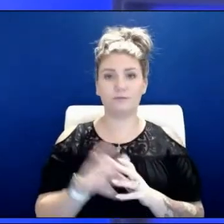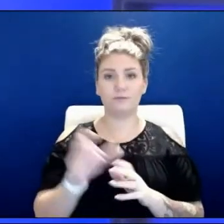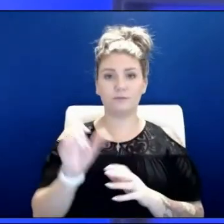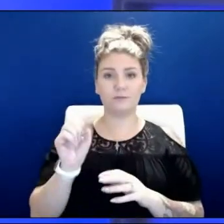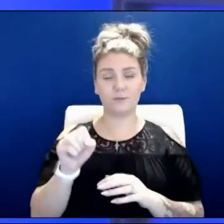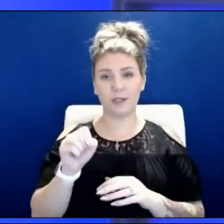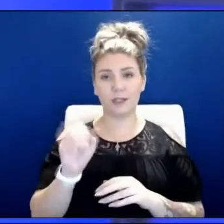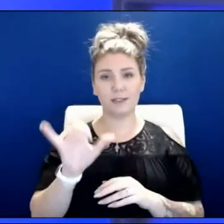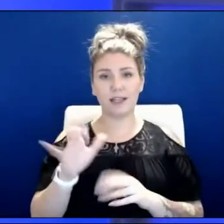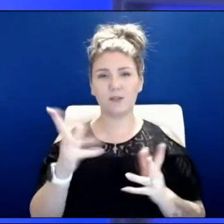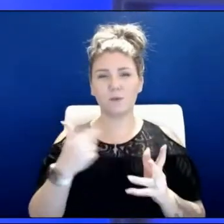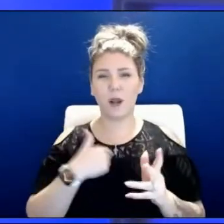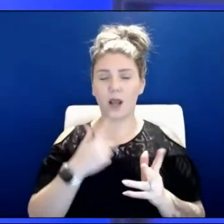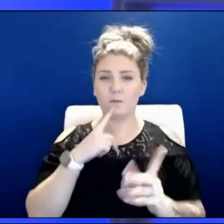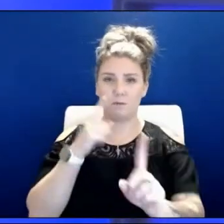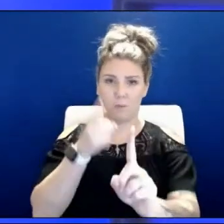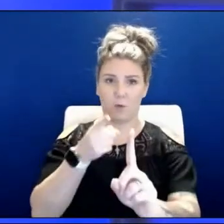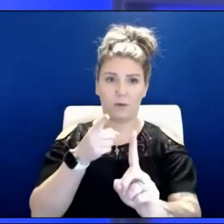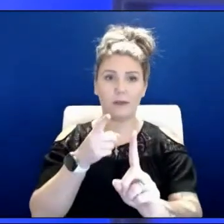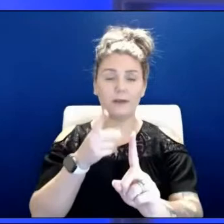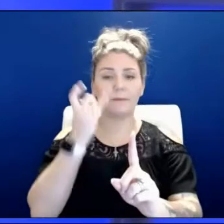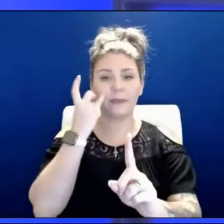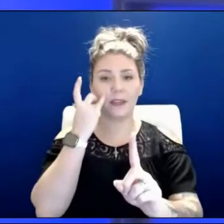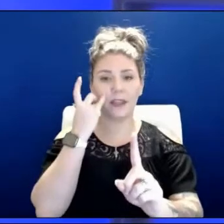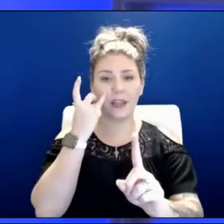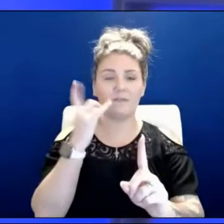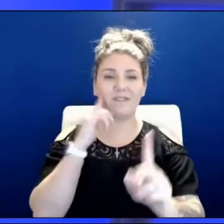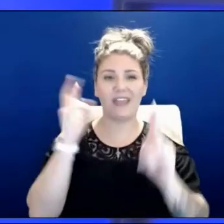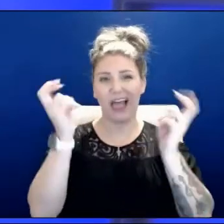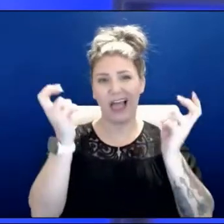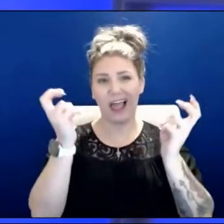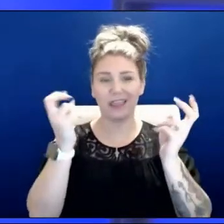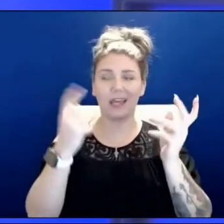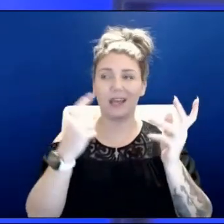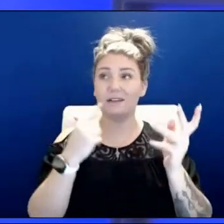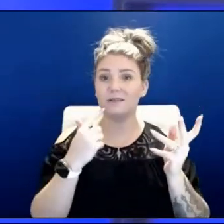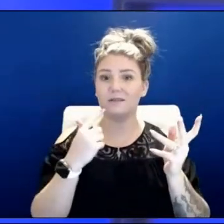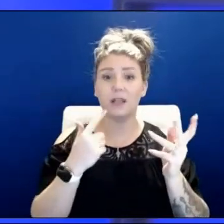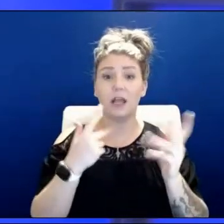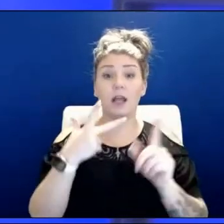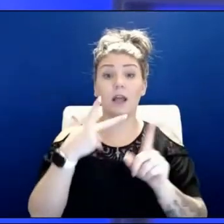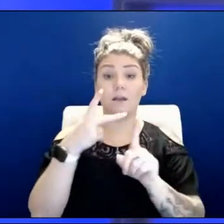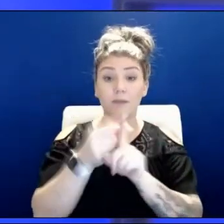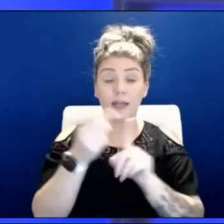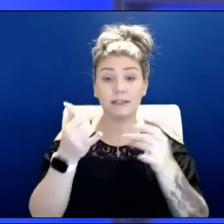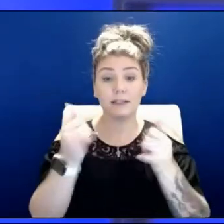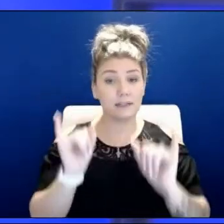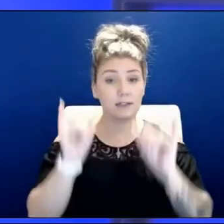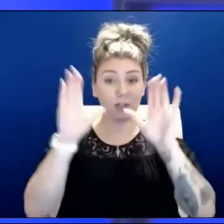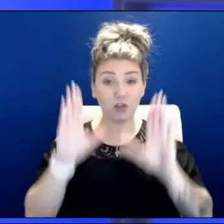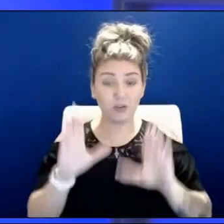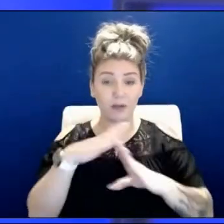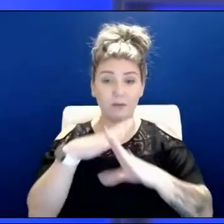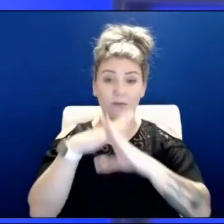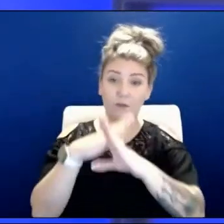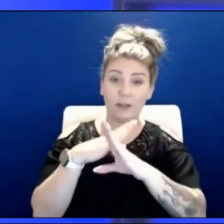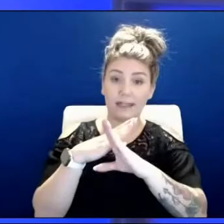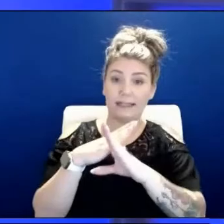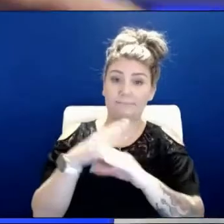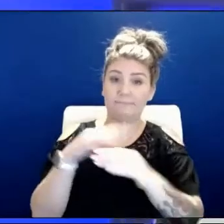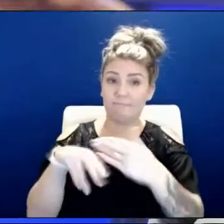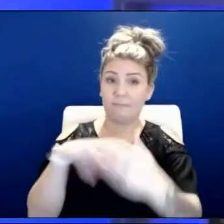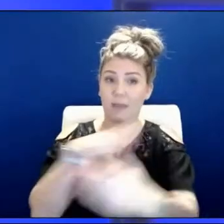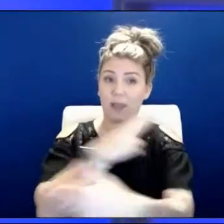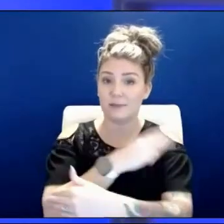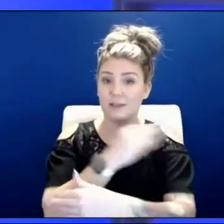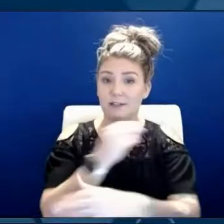is, I mean, if I made the headline, it'd be like, vaccination's still great at preventing hospitalization and death. Yeah, that's